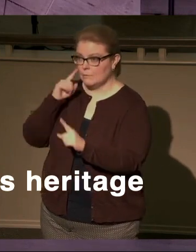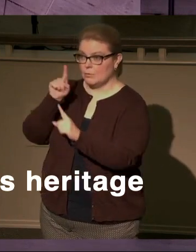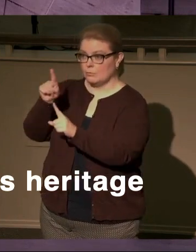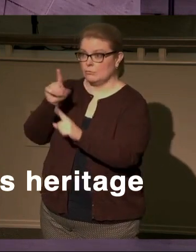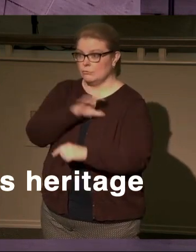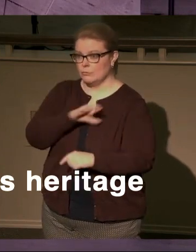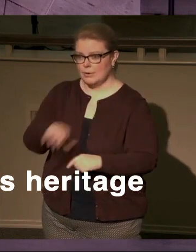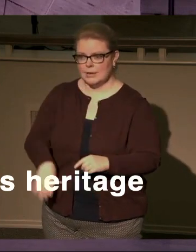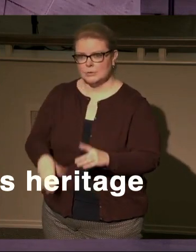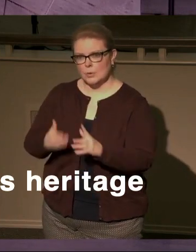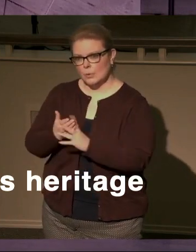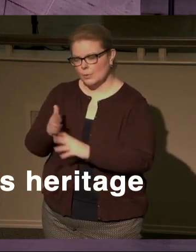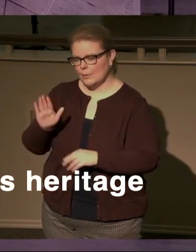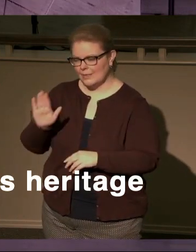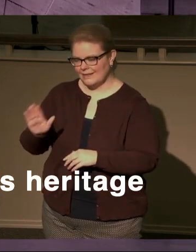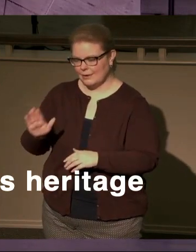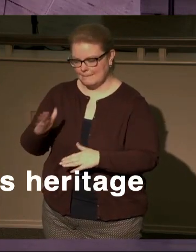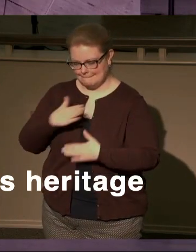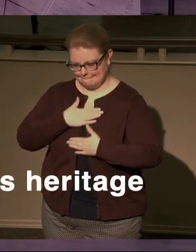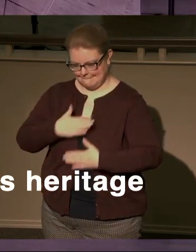their anatomy.